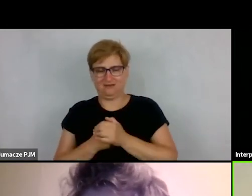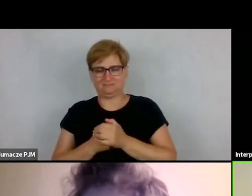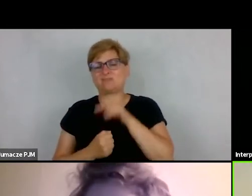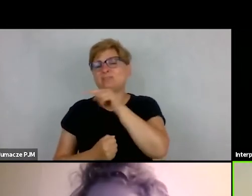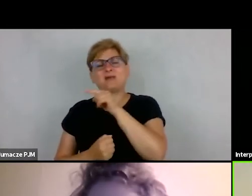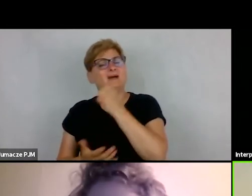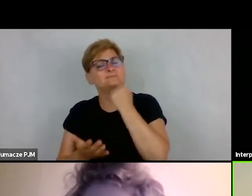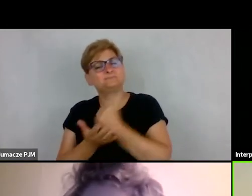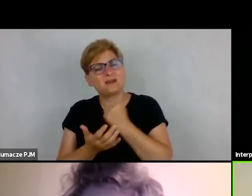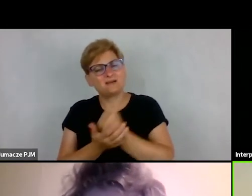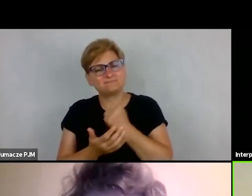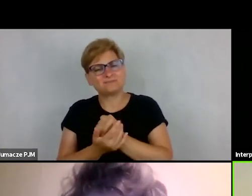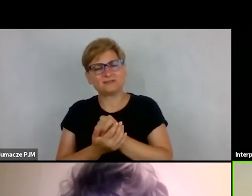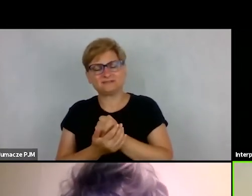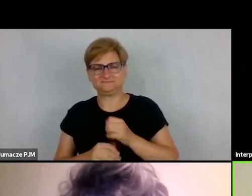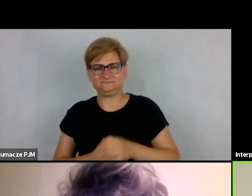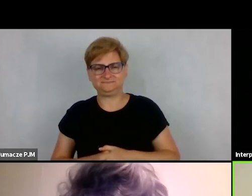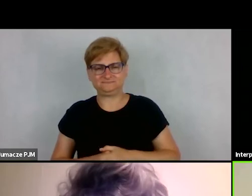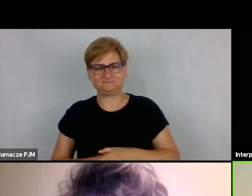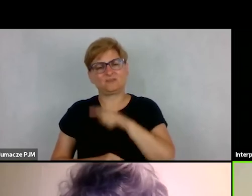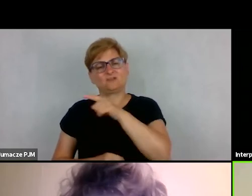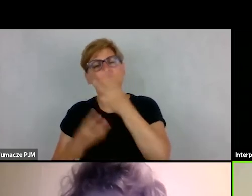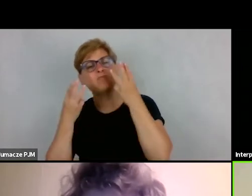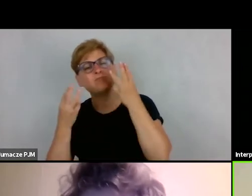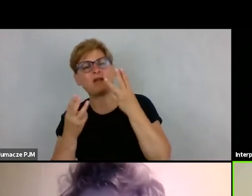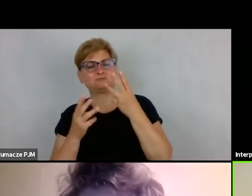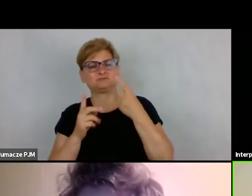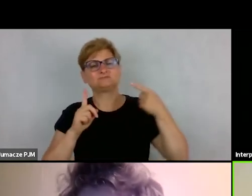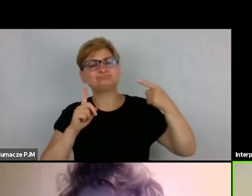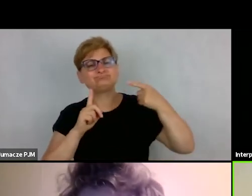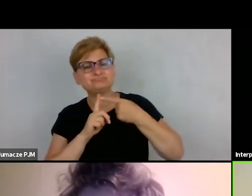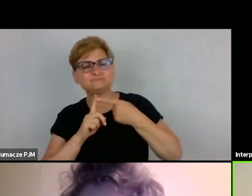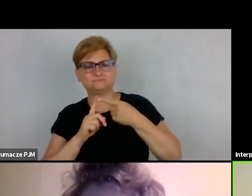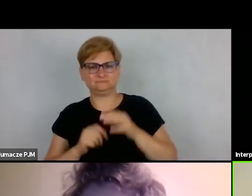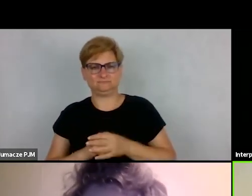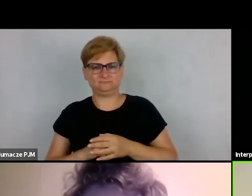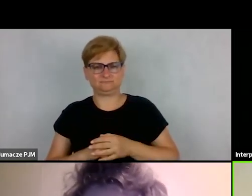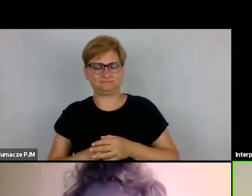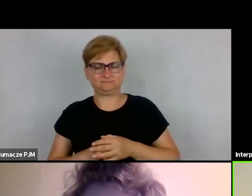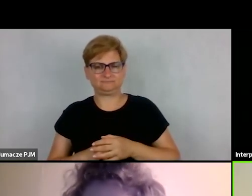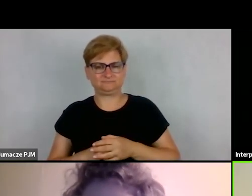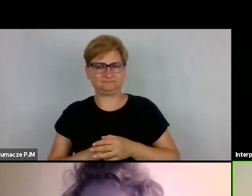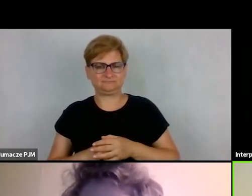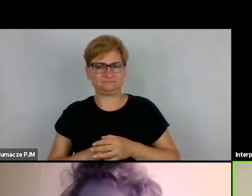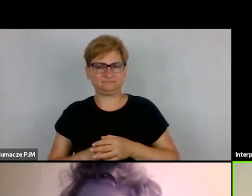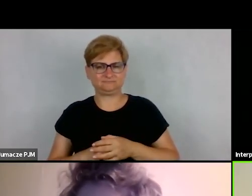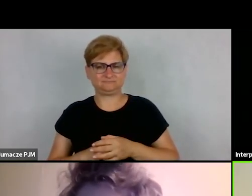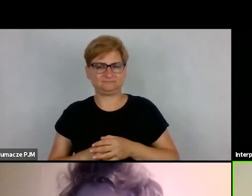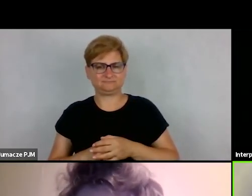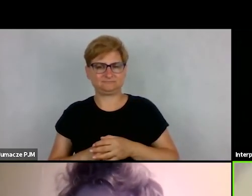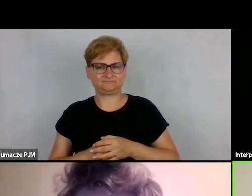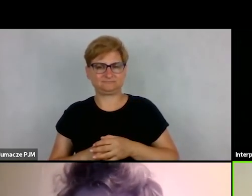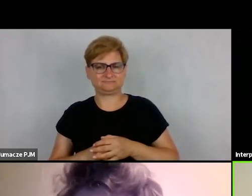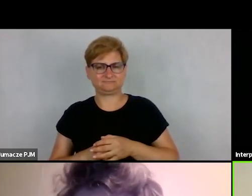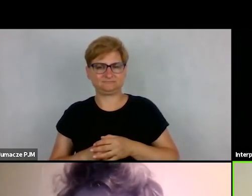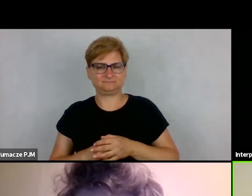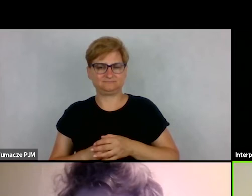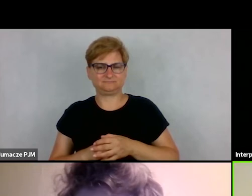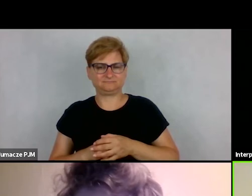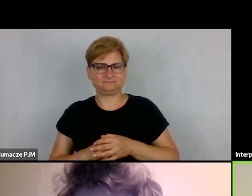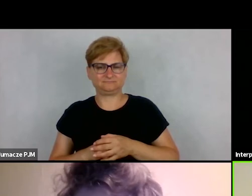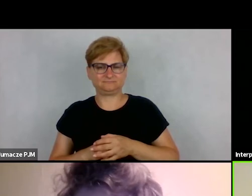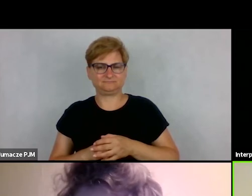the time about their commitment to ending men's violence against women and about gender equality. There's a massive disconnect between the rhetoric and the